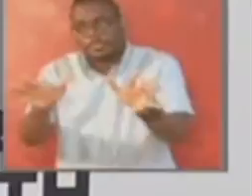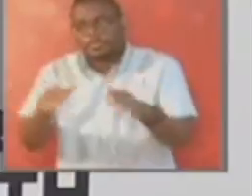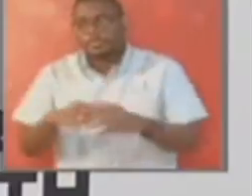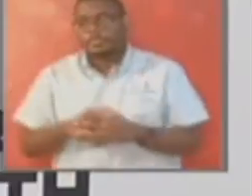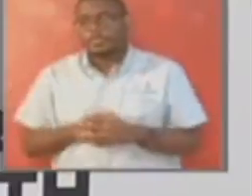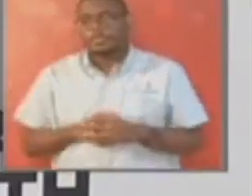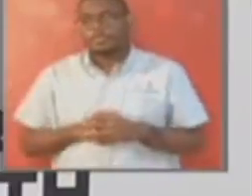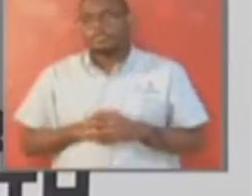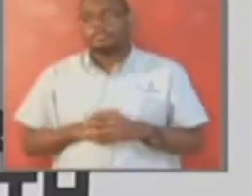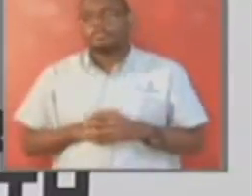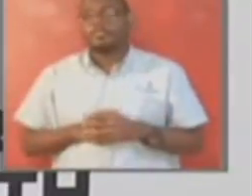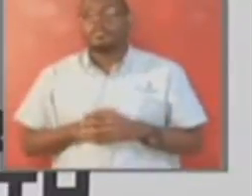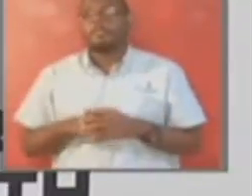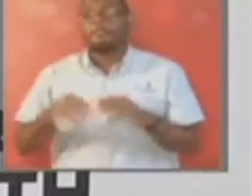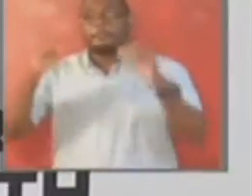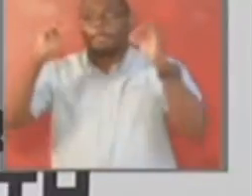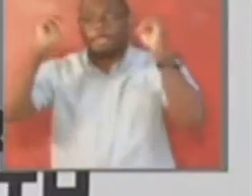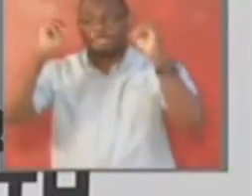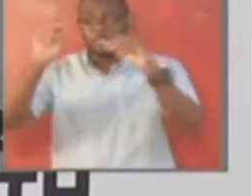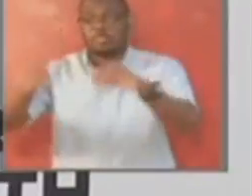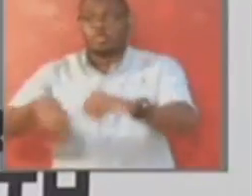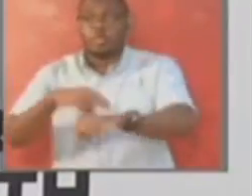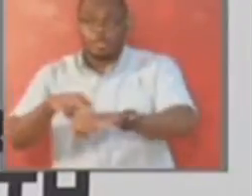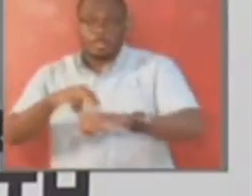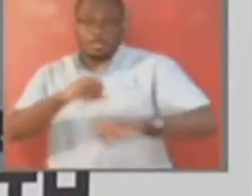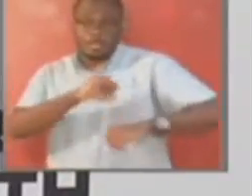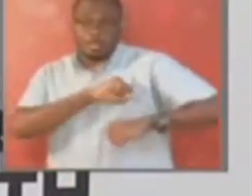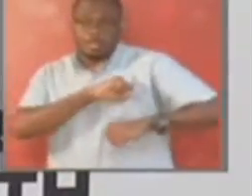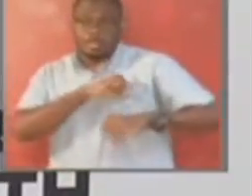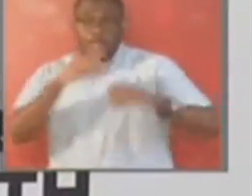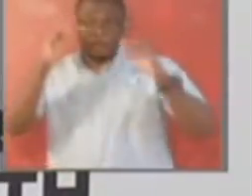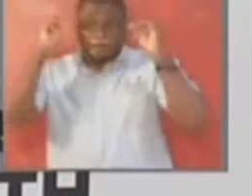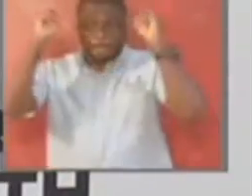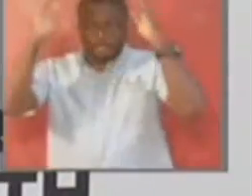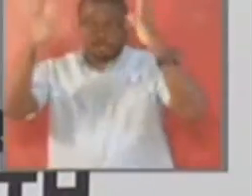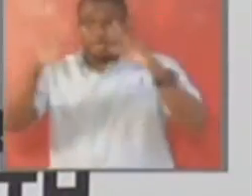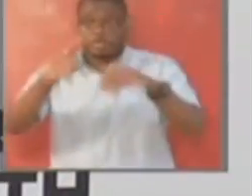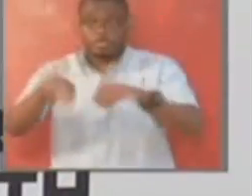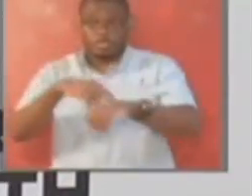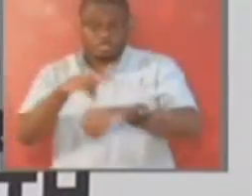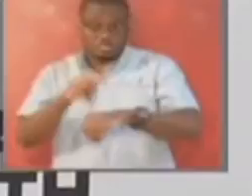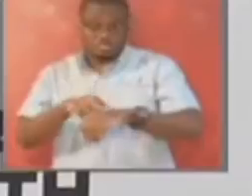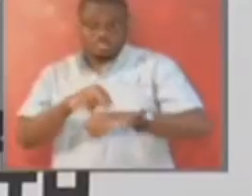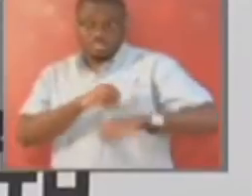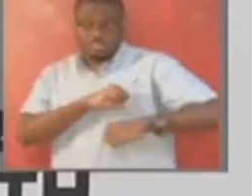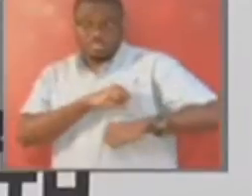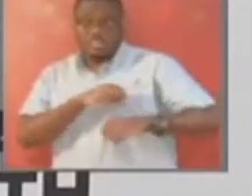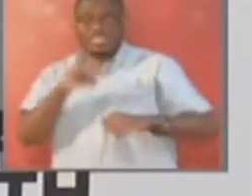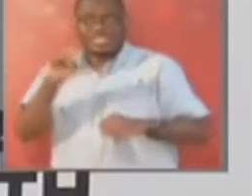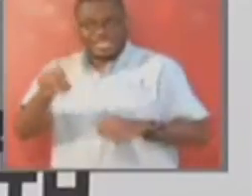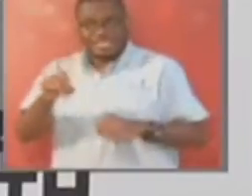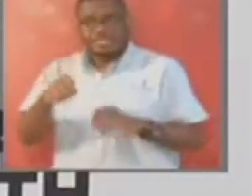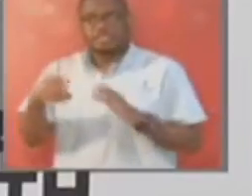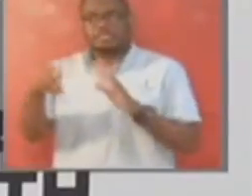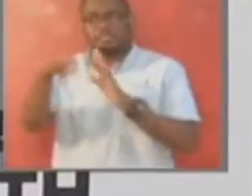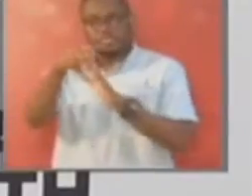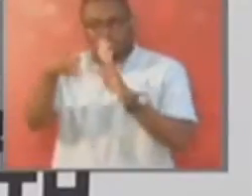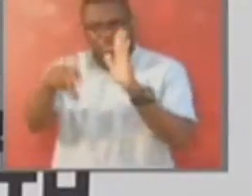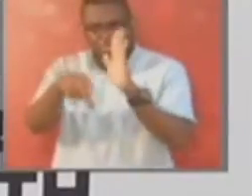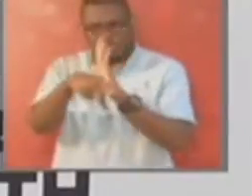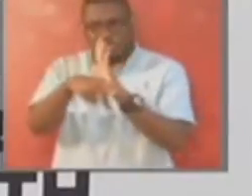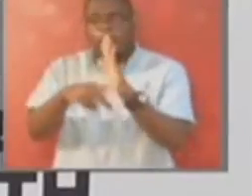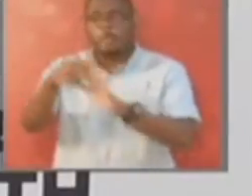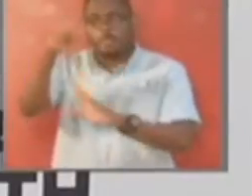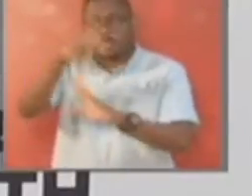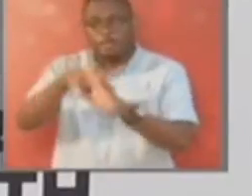the Ministry of National Security and the Honorable Minister of National Security has been on this program and others saying what his criteria has